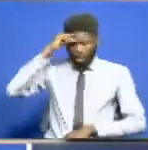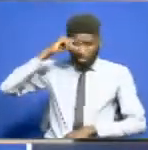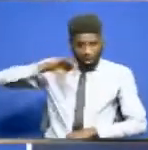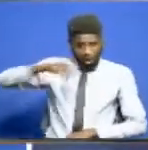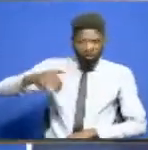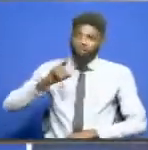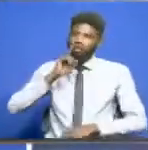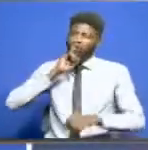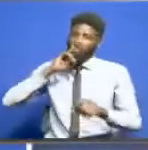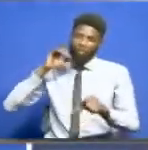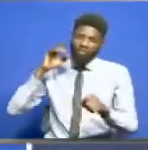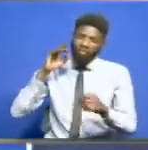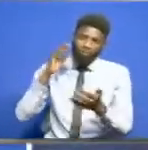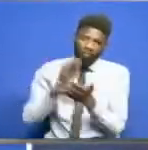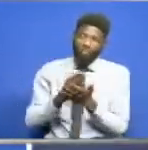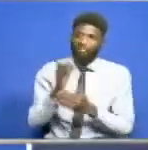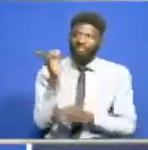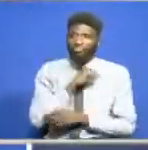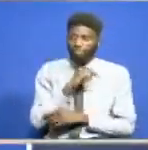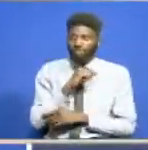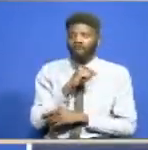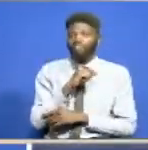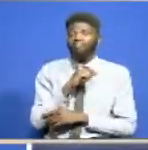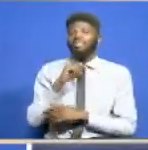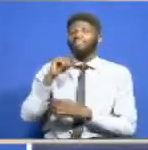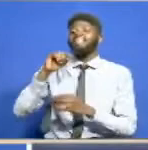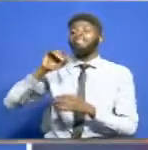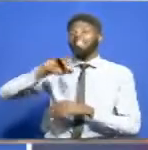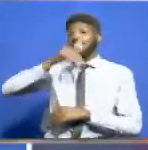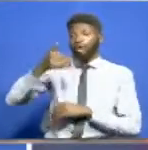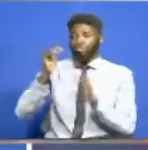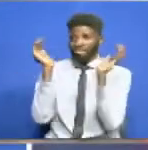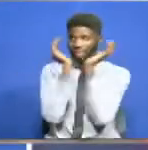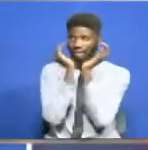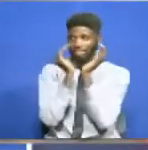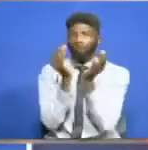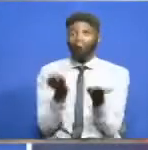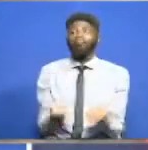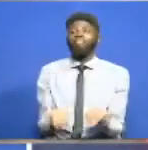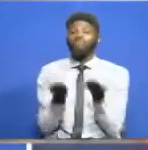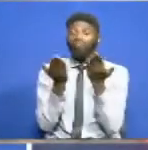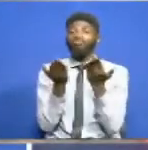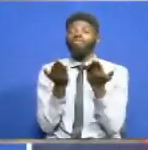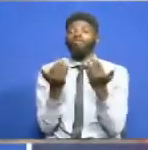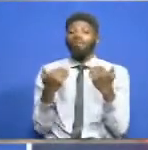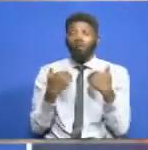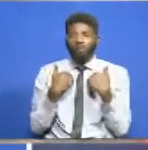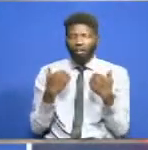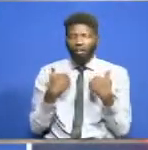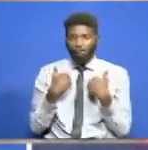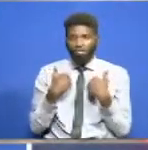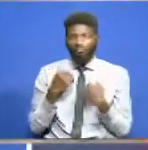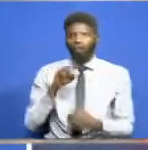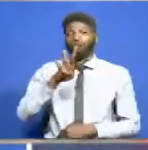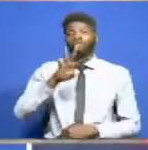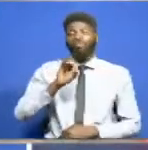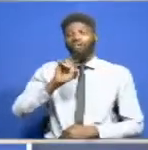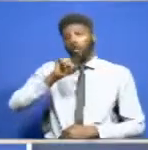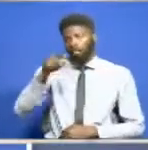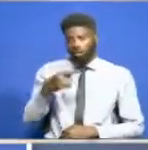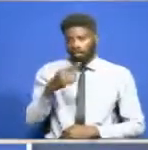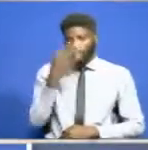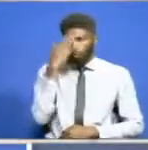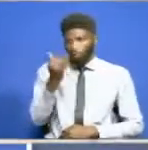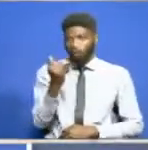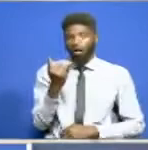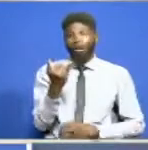kuwa uwanja wa Jiji City Stadium utaimarishwa na kuwa uwanja wa viti 40,000 kwani shughuli